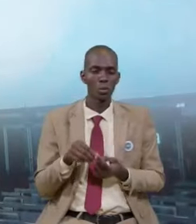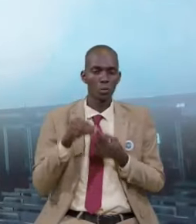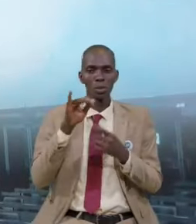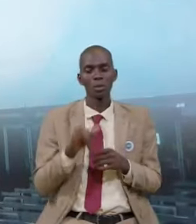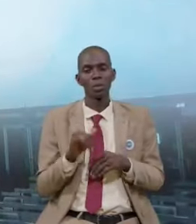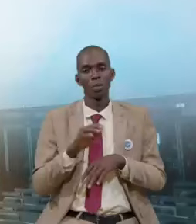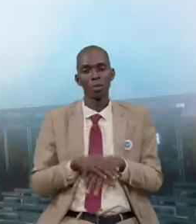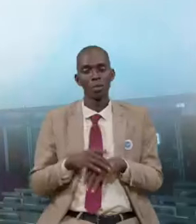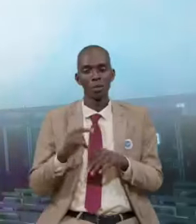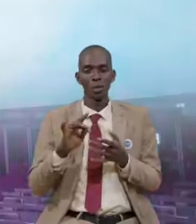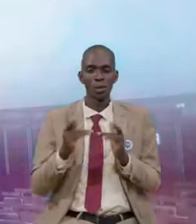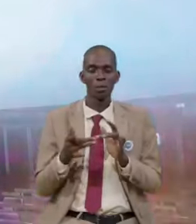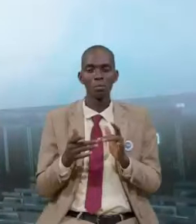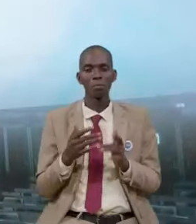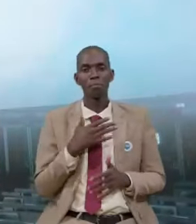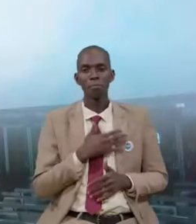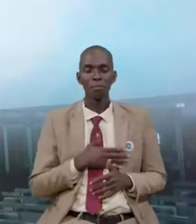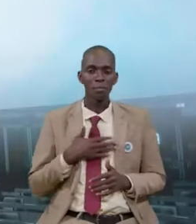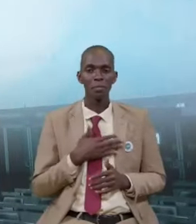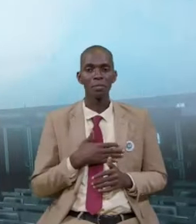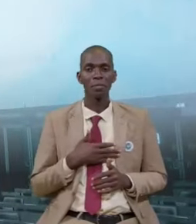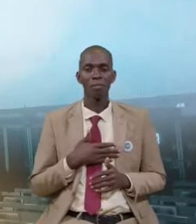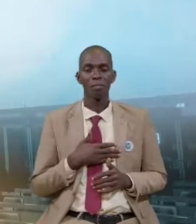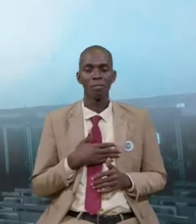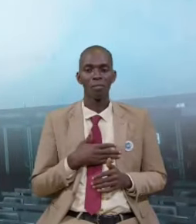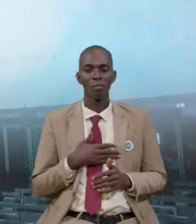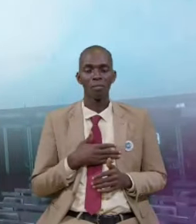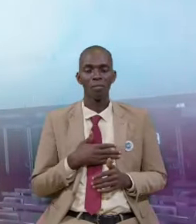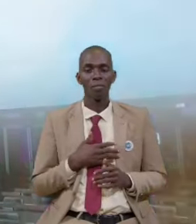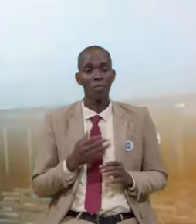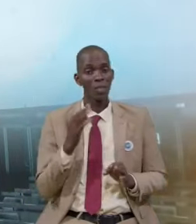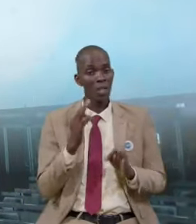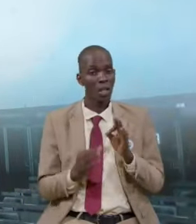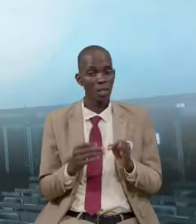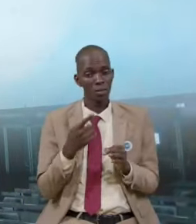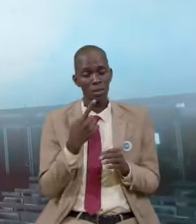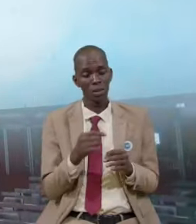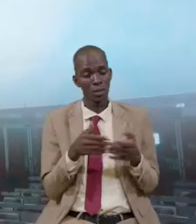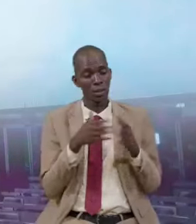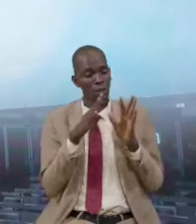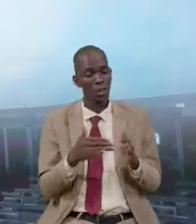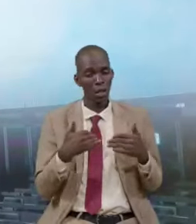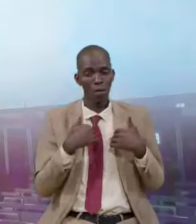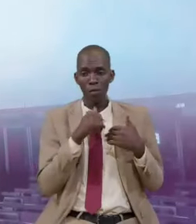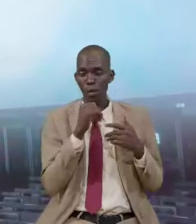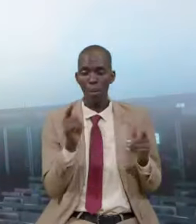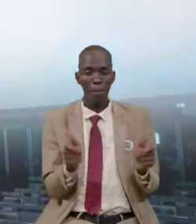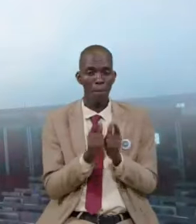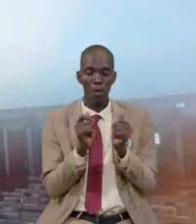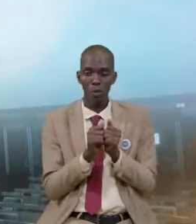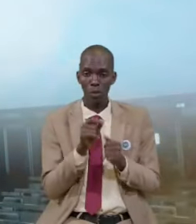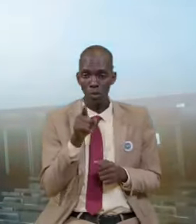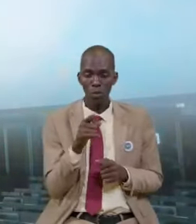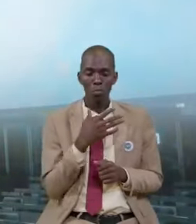Please, they've not attended to you, please, counselors, get to them. They've